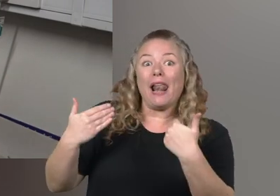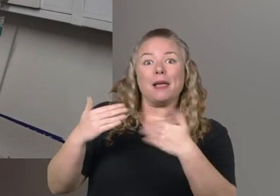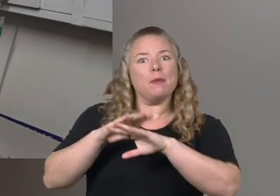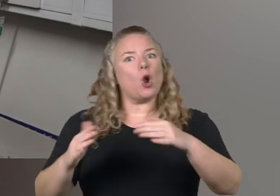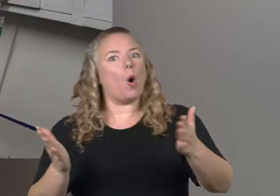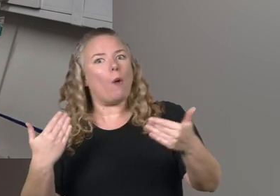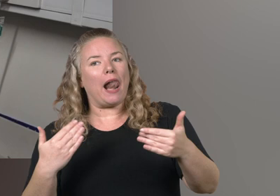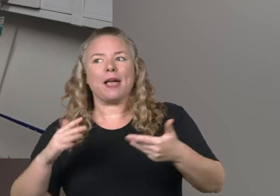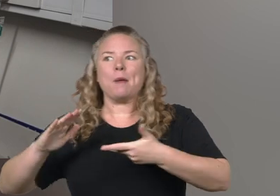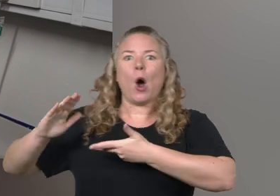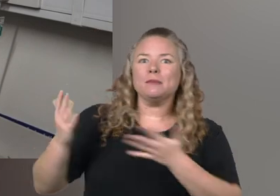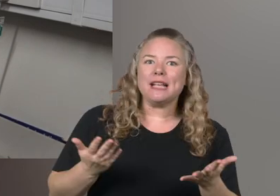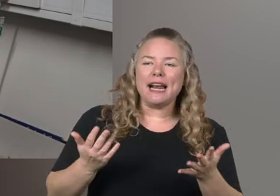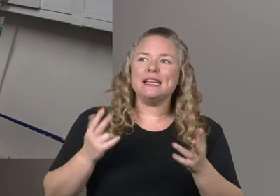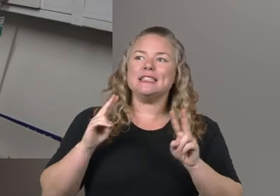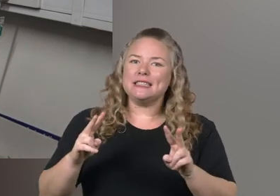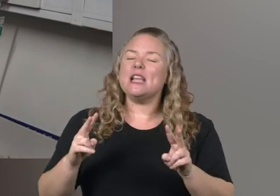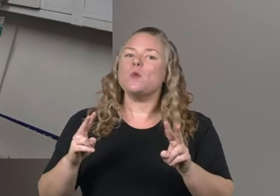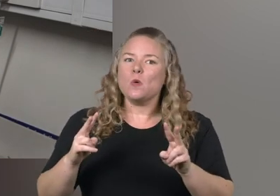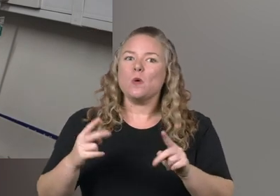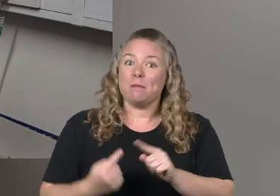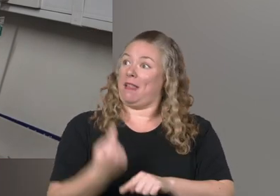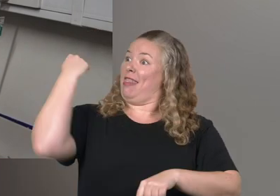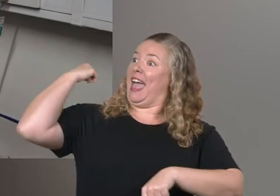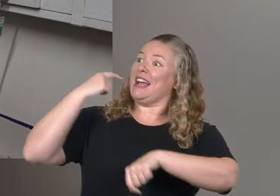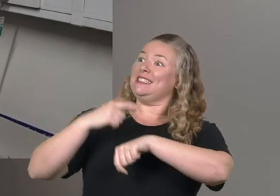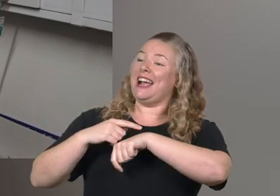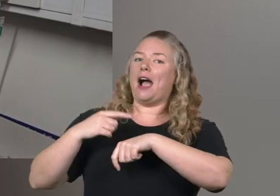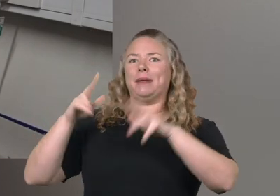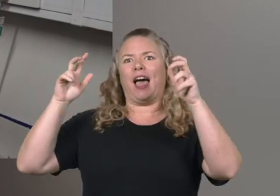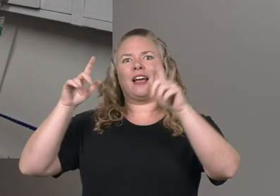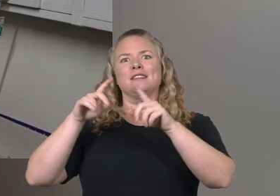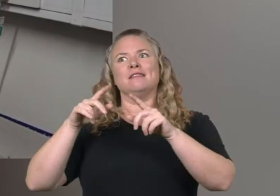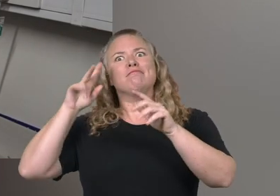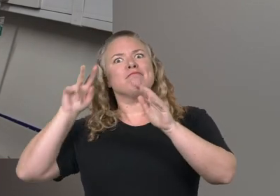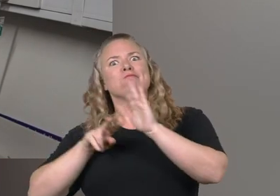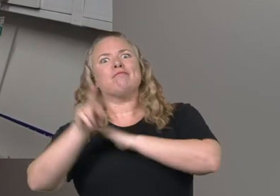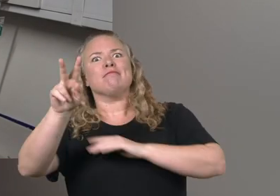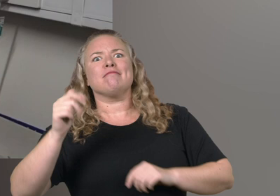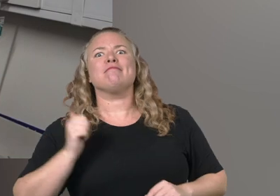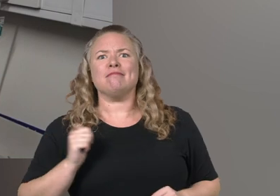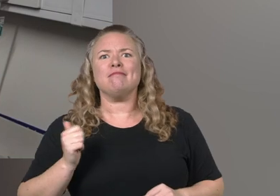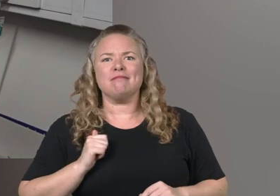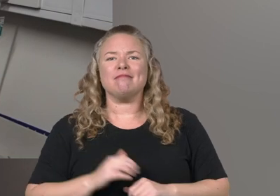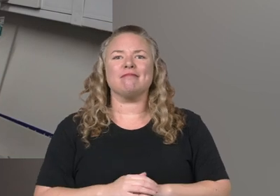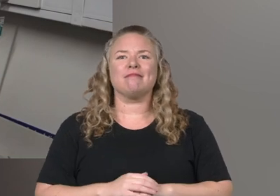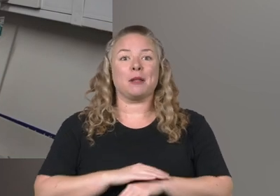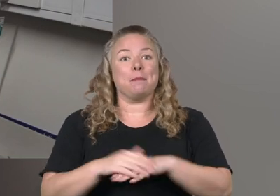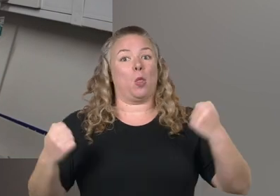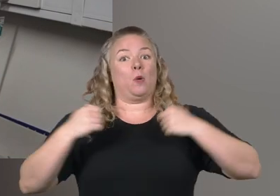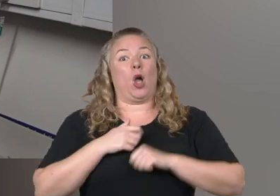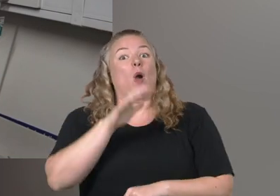welcoming people? Hospitality. So it was, again, it was a sort of prescient theme. And at the Blue Coat, although it wasn't